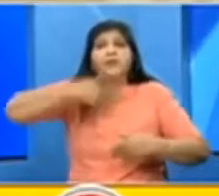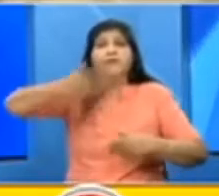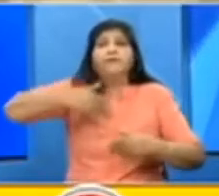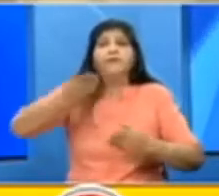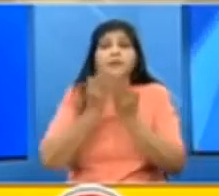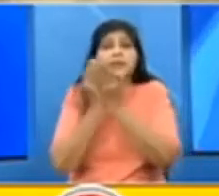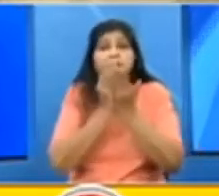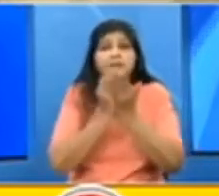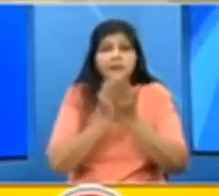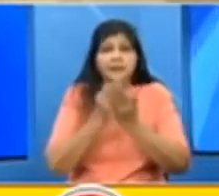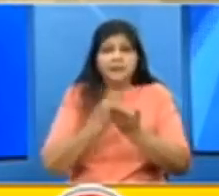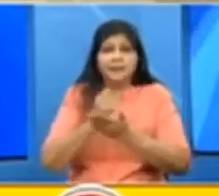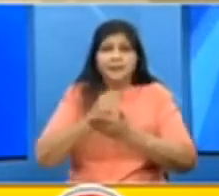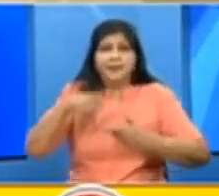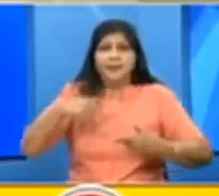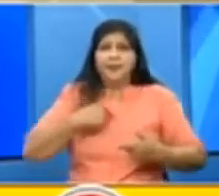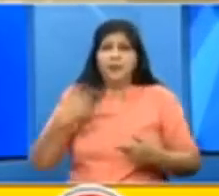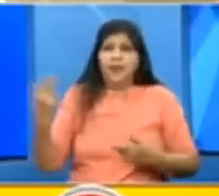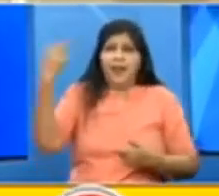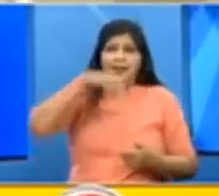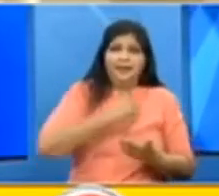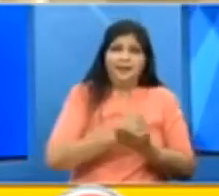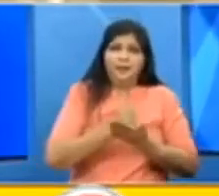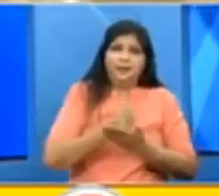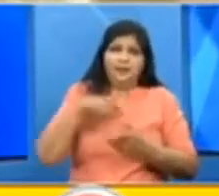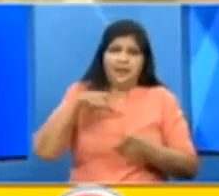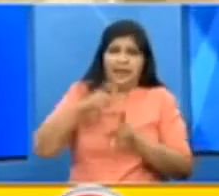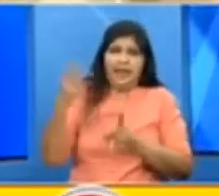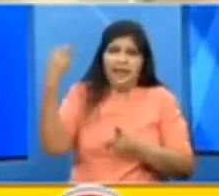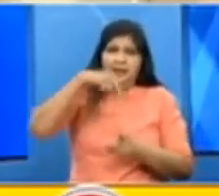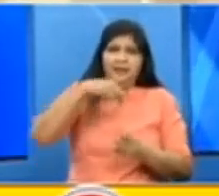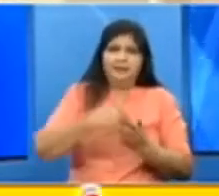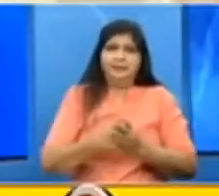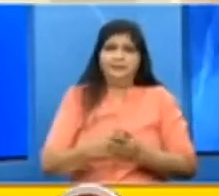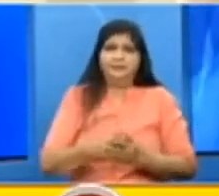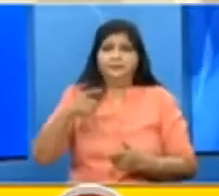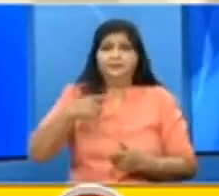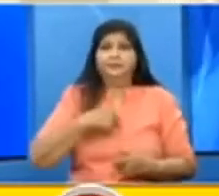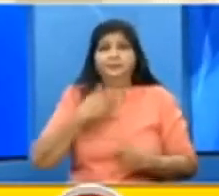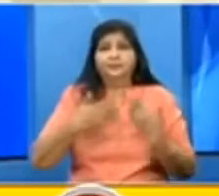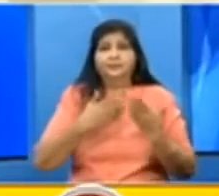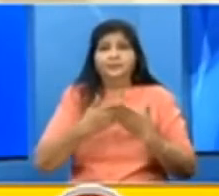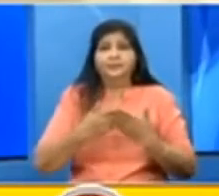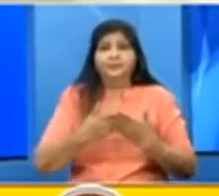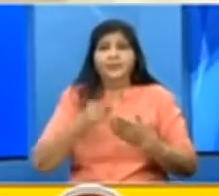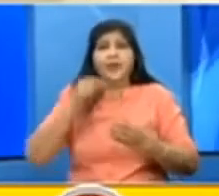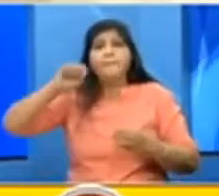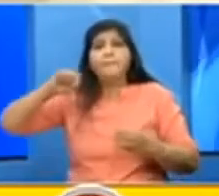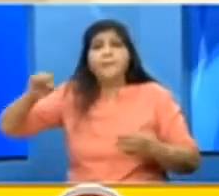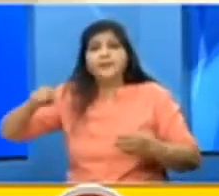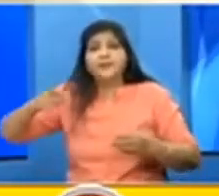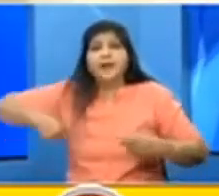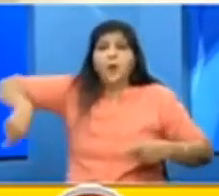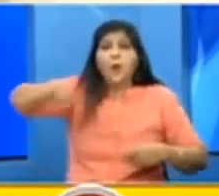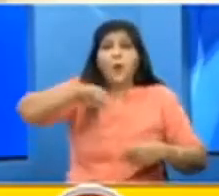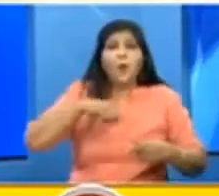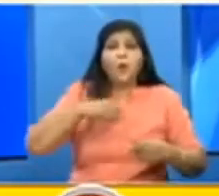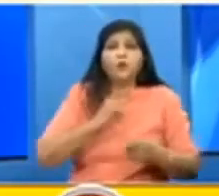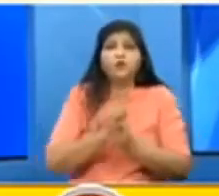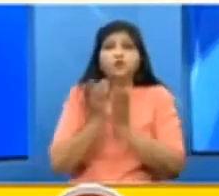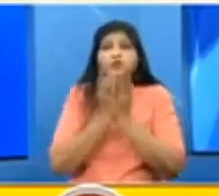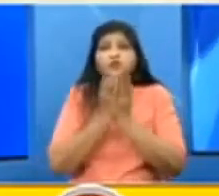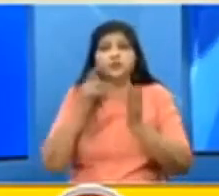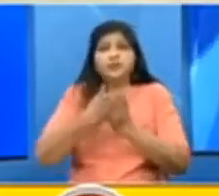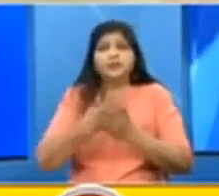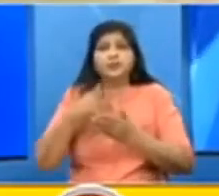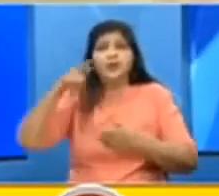Wow, so you are coming to Delhi. Yes sir. Hmm. Tell me, do you have any message for fellow students who will give